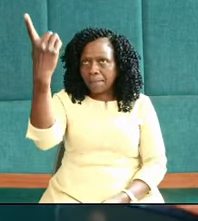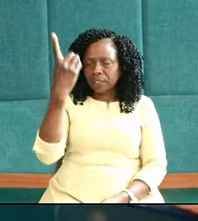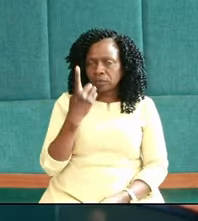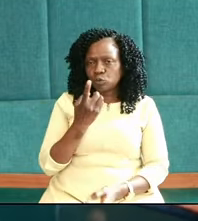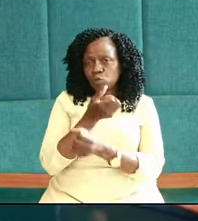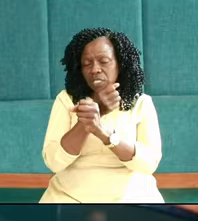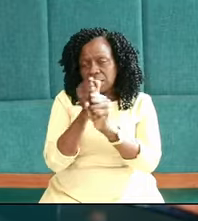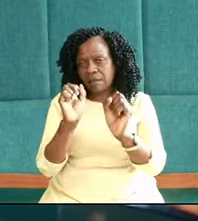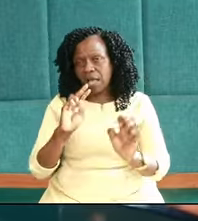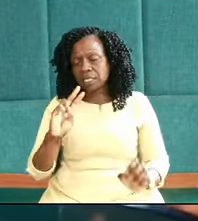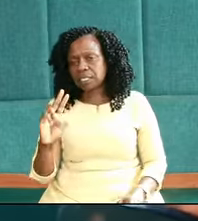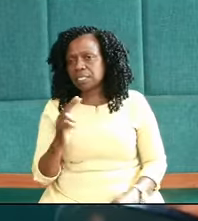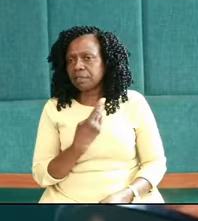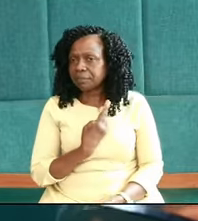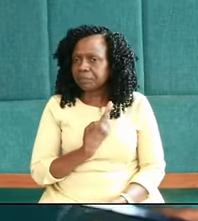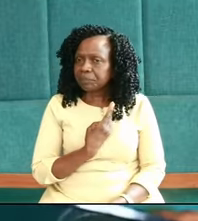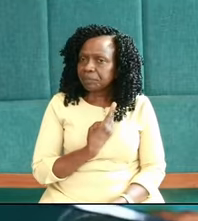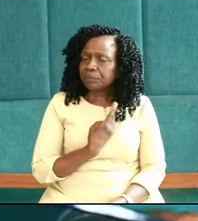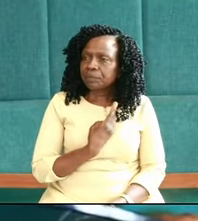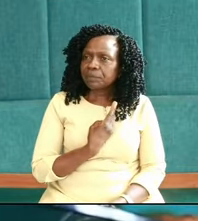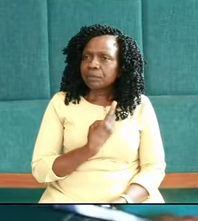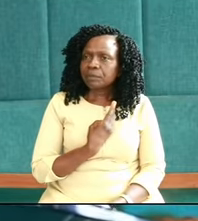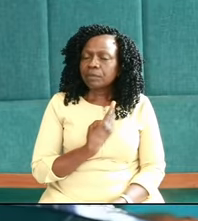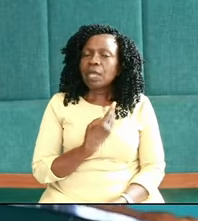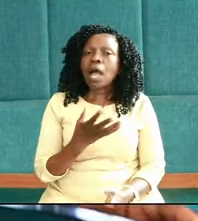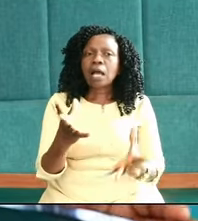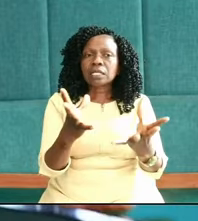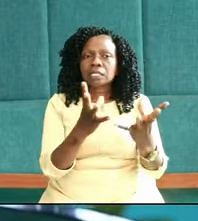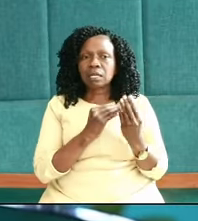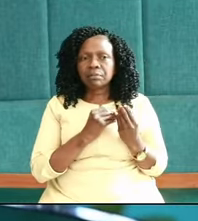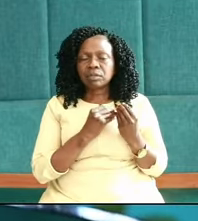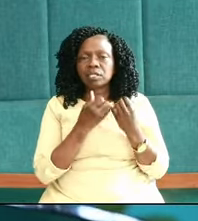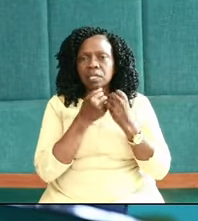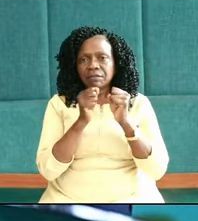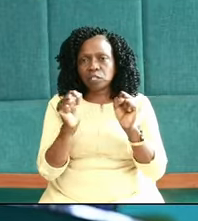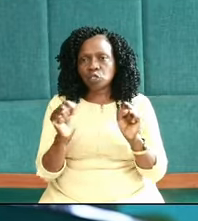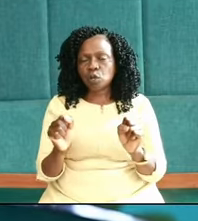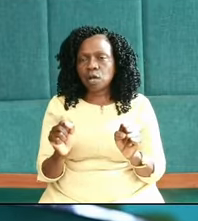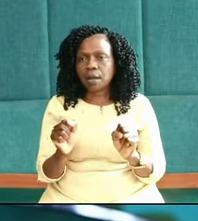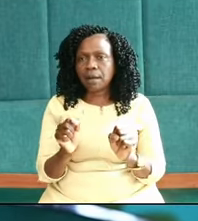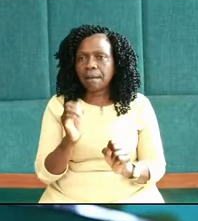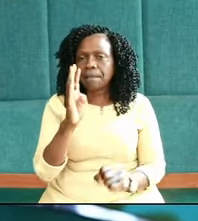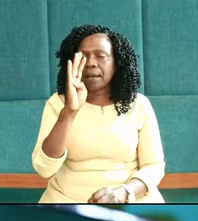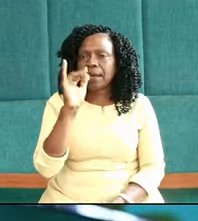save you. Accept this salvation by